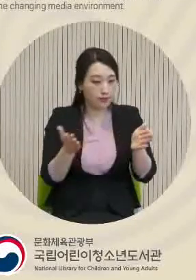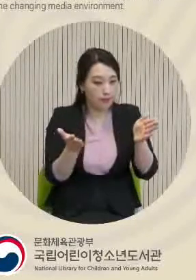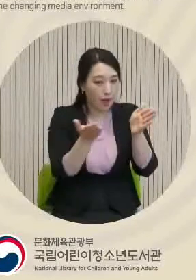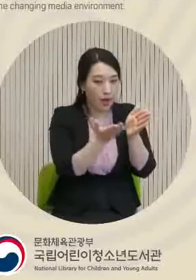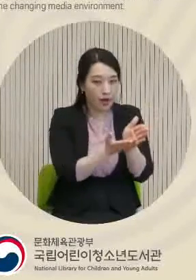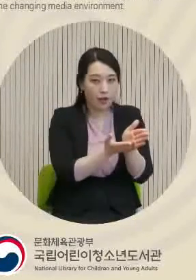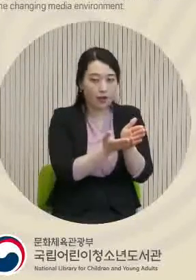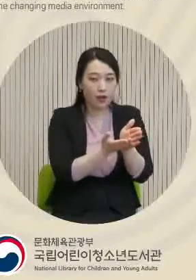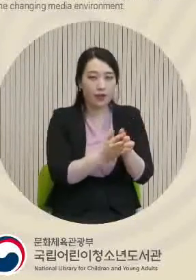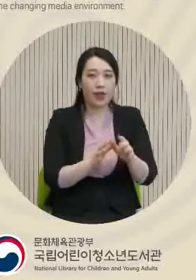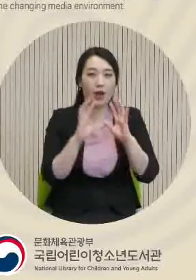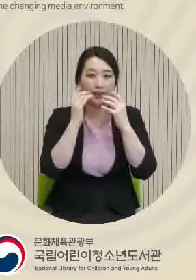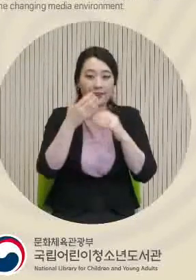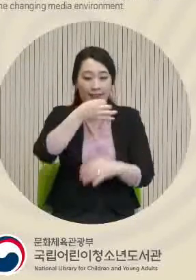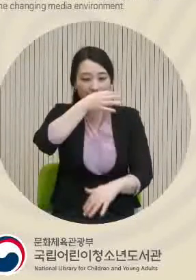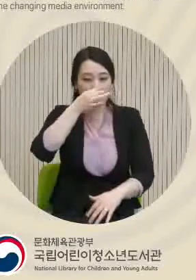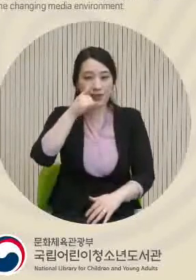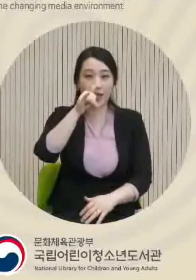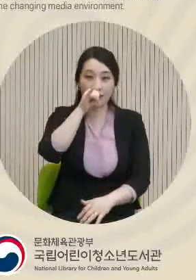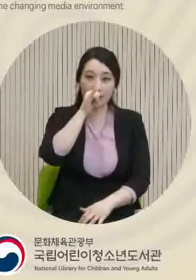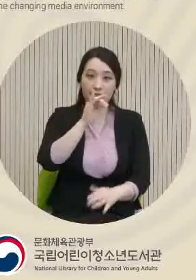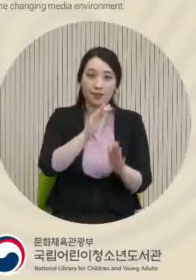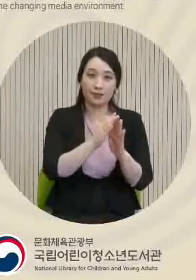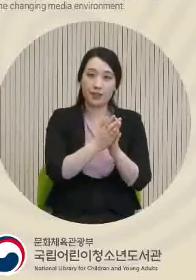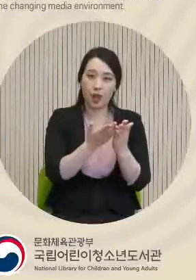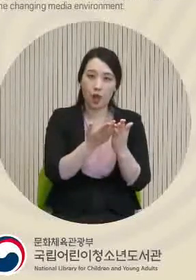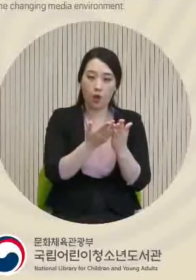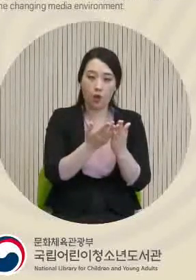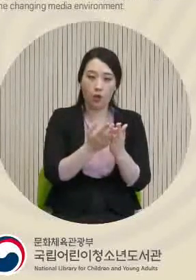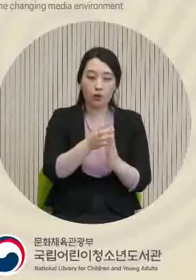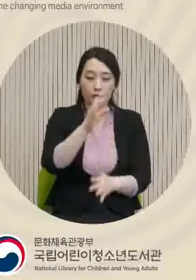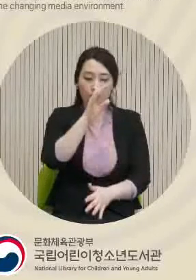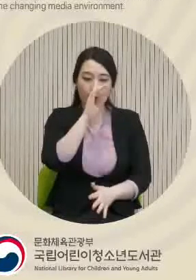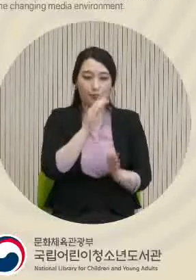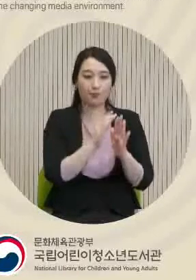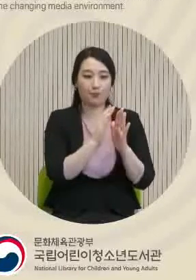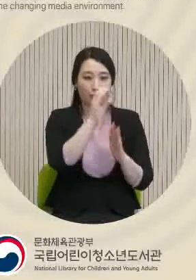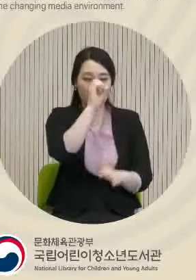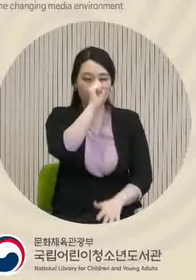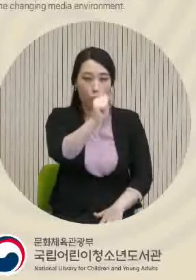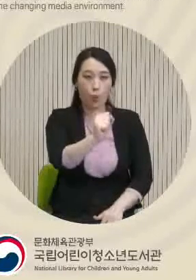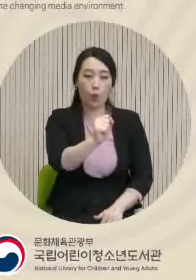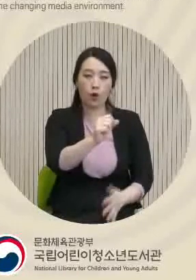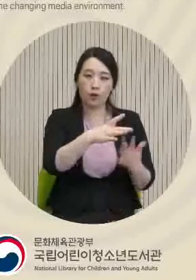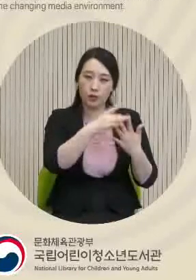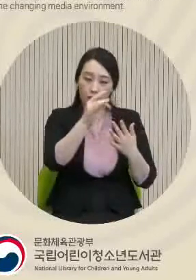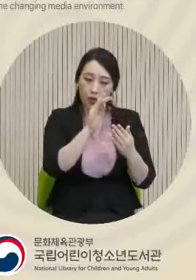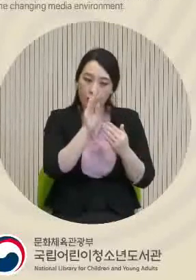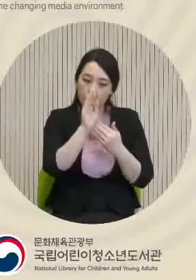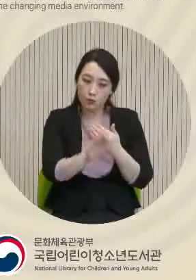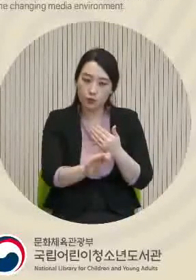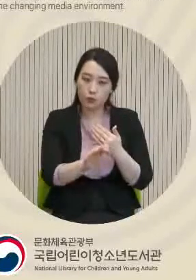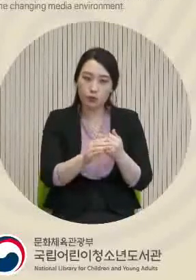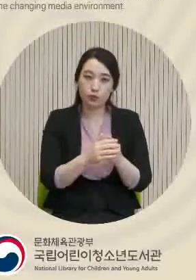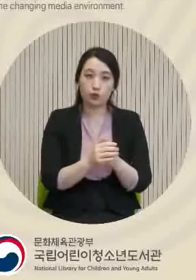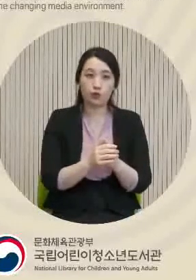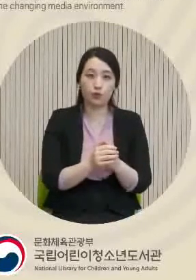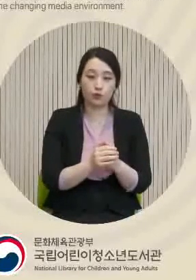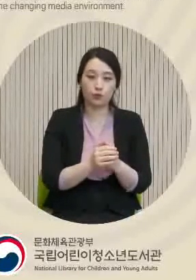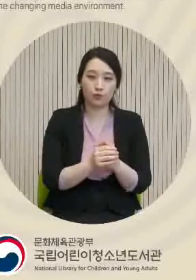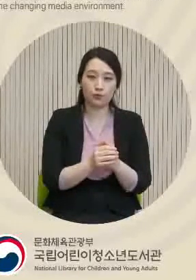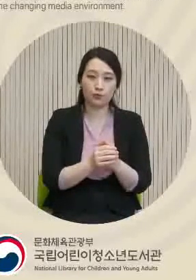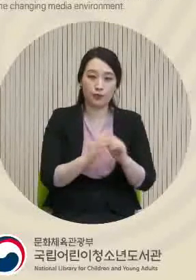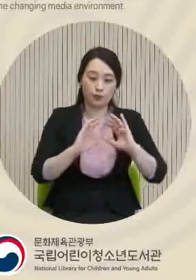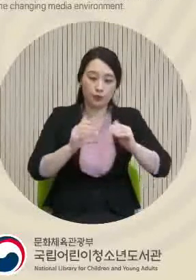Program project that is appropriate for the children and to attract the children's interest. And also, we got the